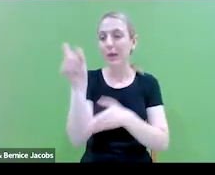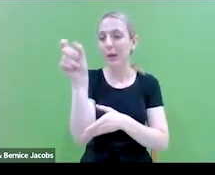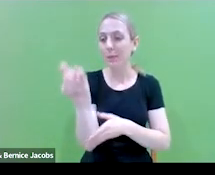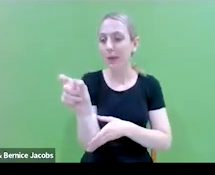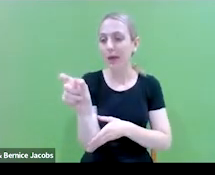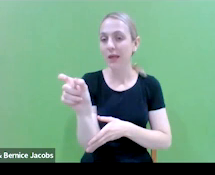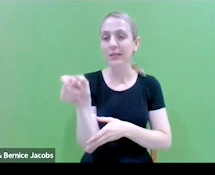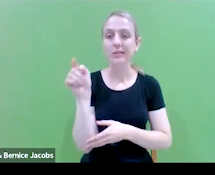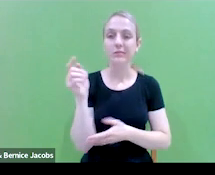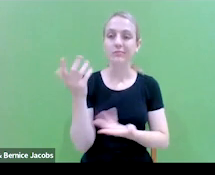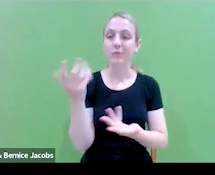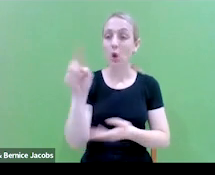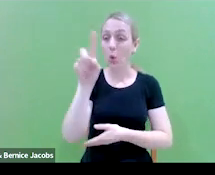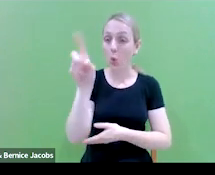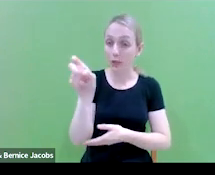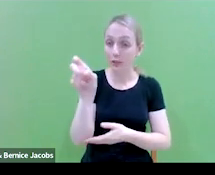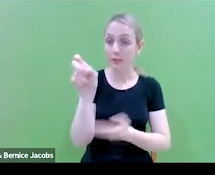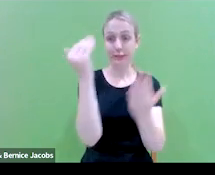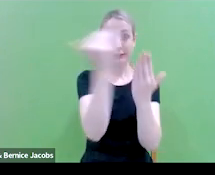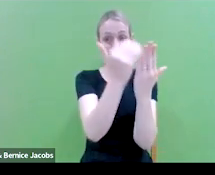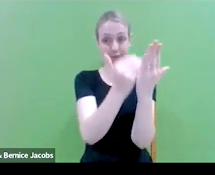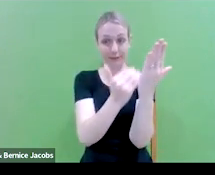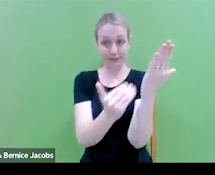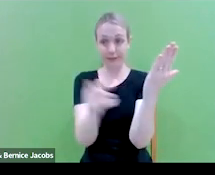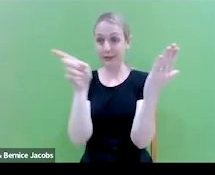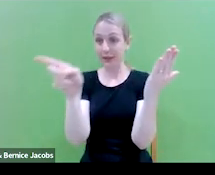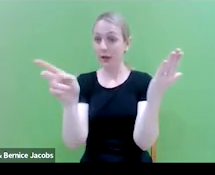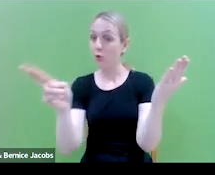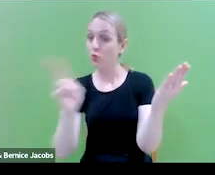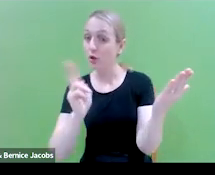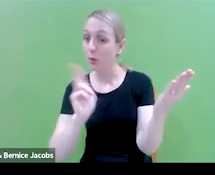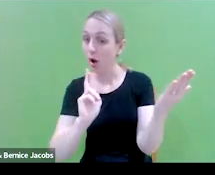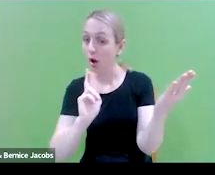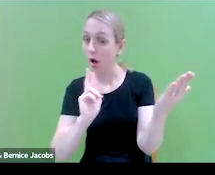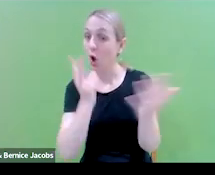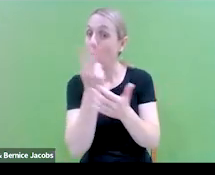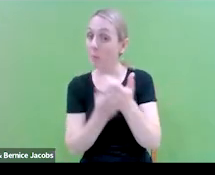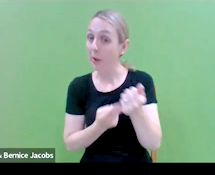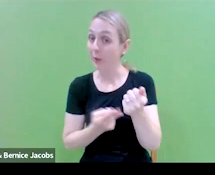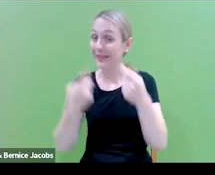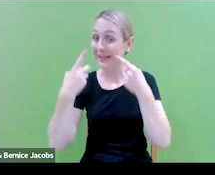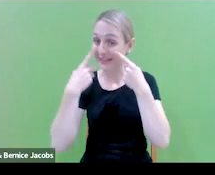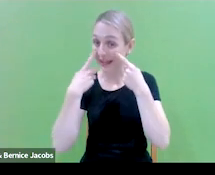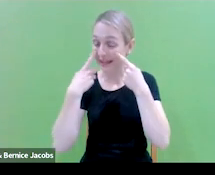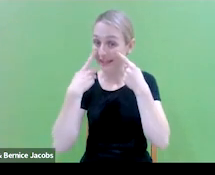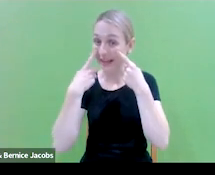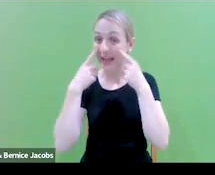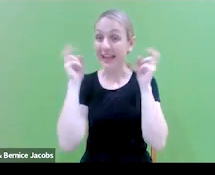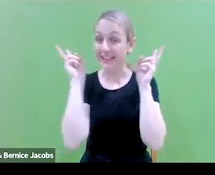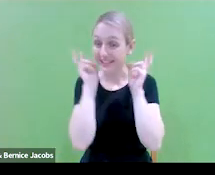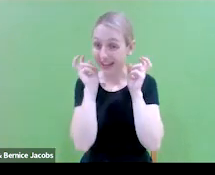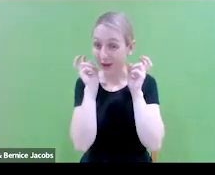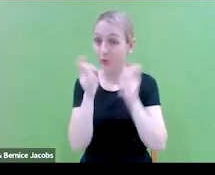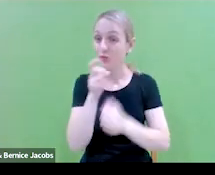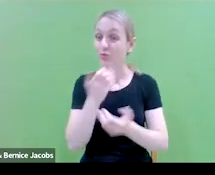respond to a questionnaire online, for example, are you able to accommodate both sight and sound for them to be able